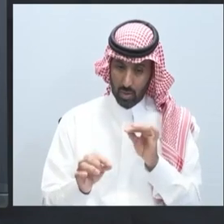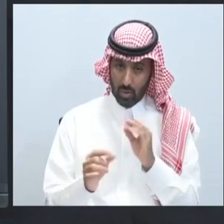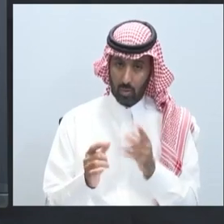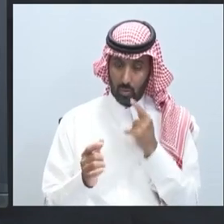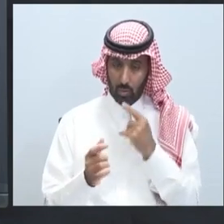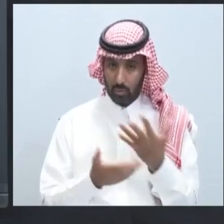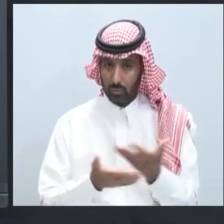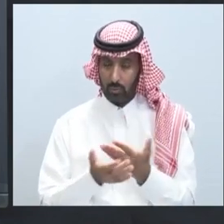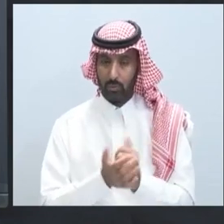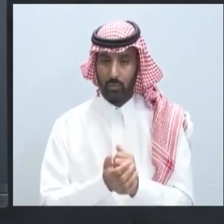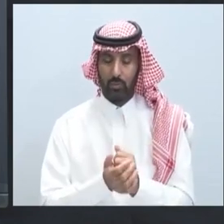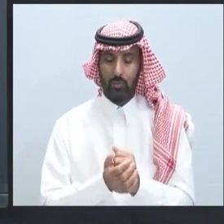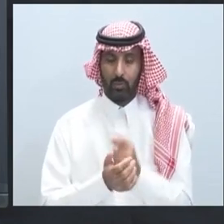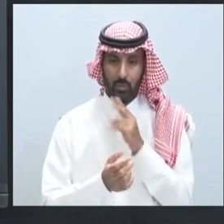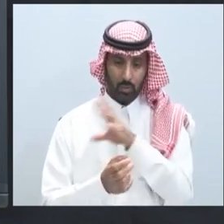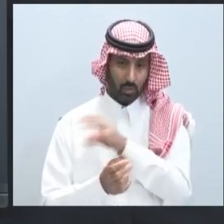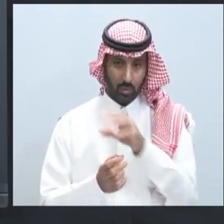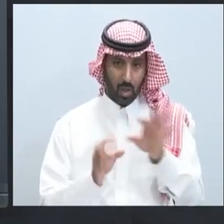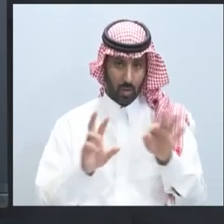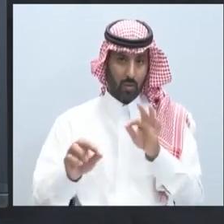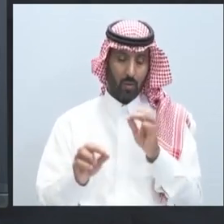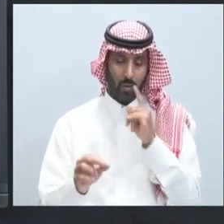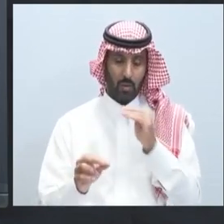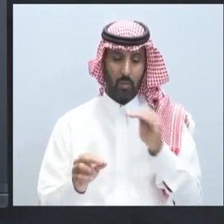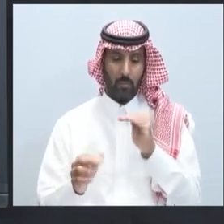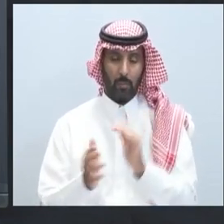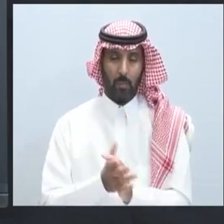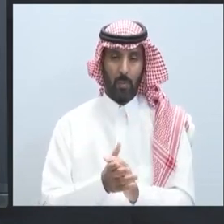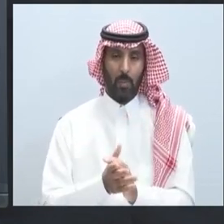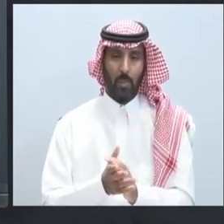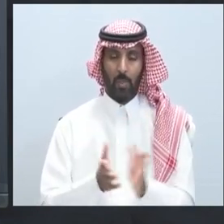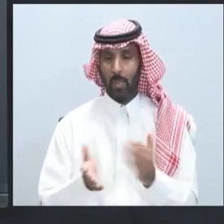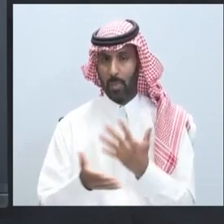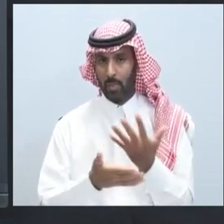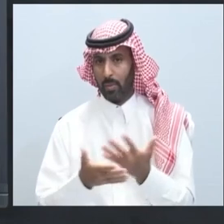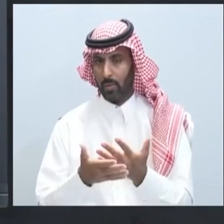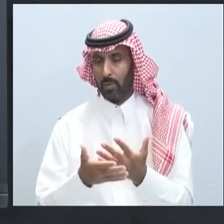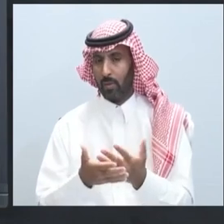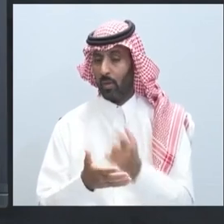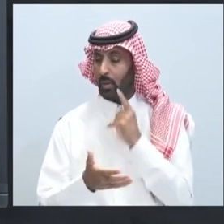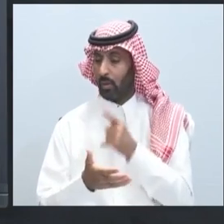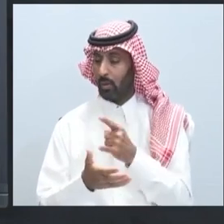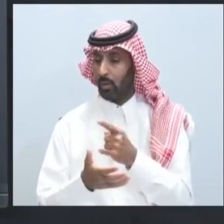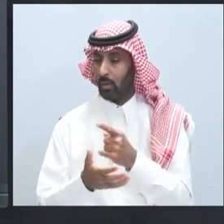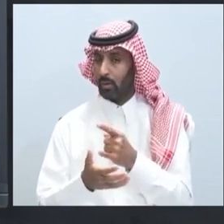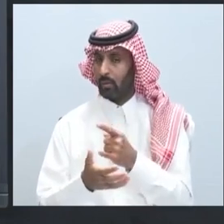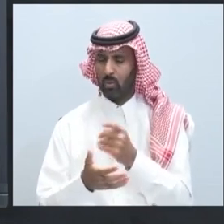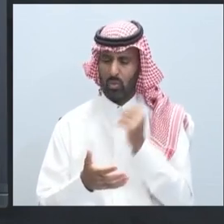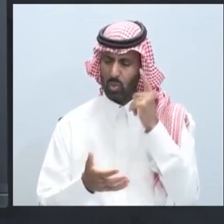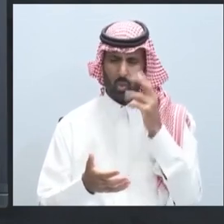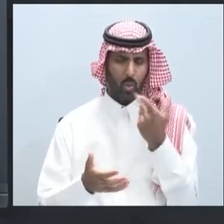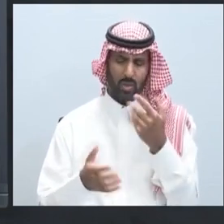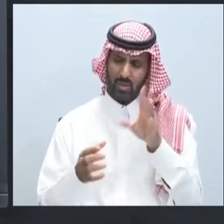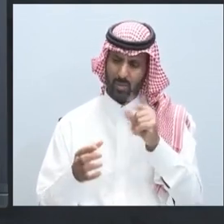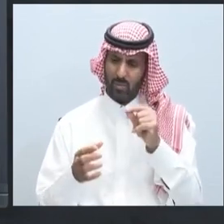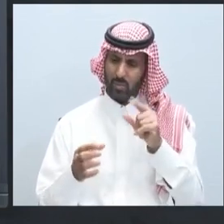and each option to answer this situation is undesirable, you don't know